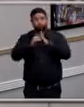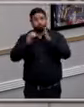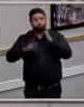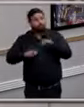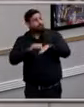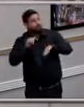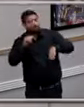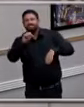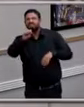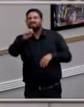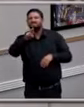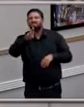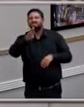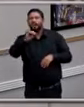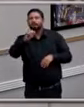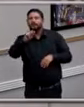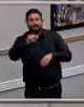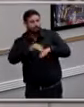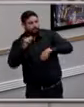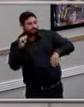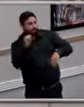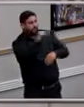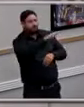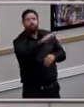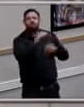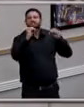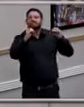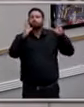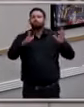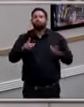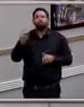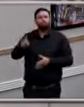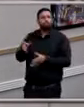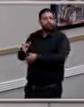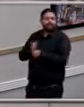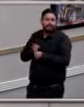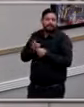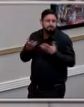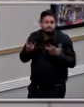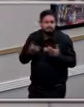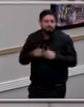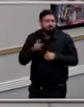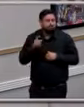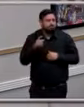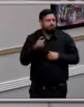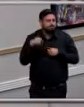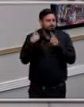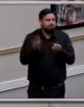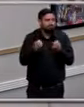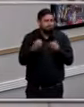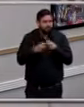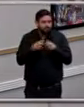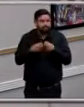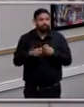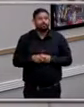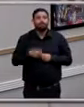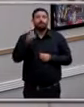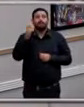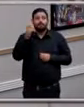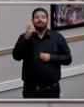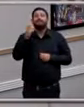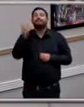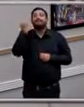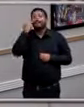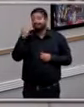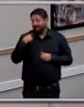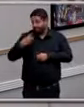their assignments, the teacher should be able to view. So if in fact the teacher's having trouble viewing, there is